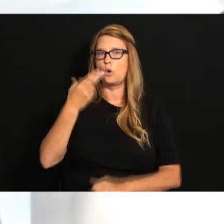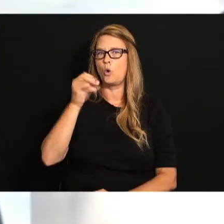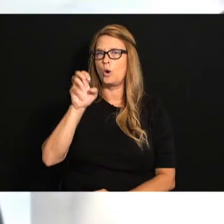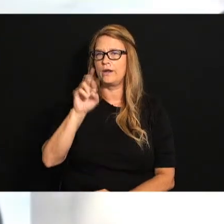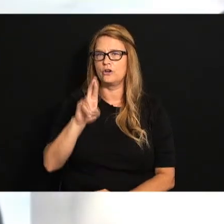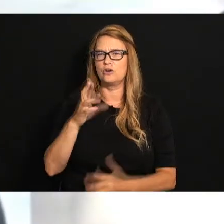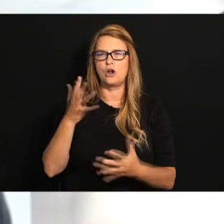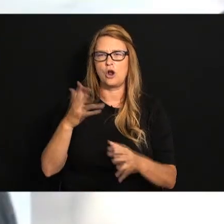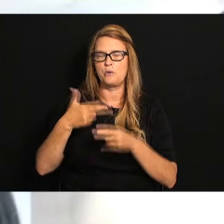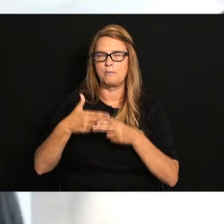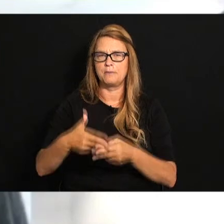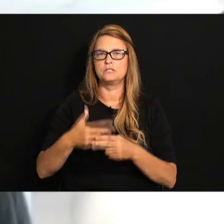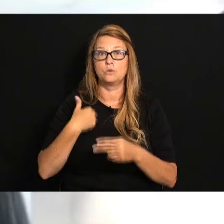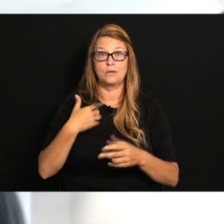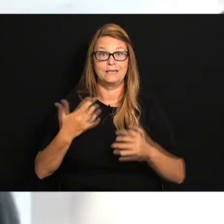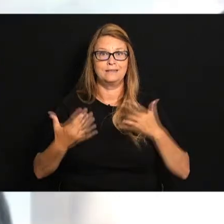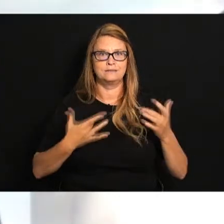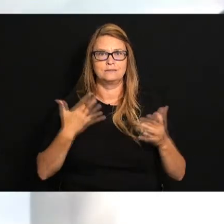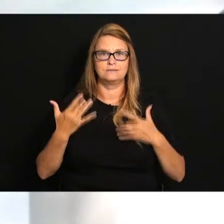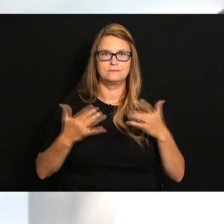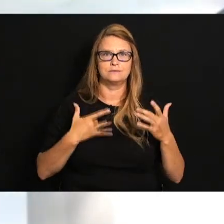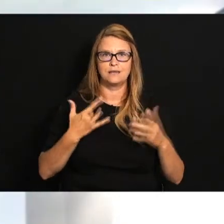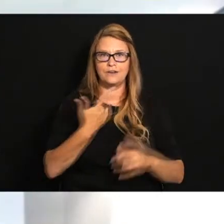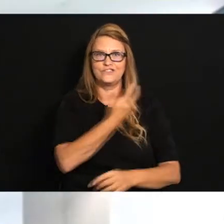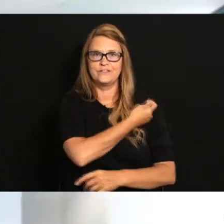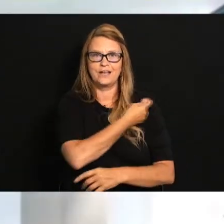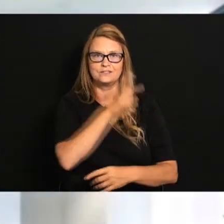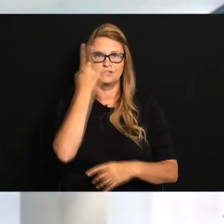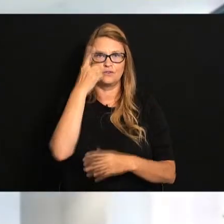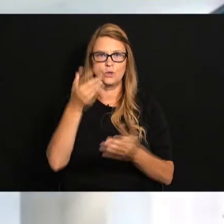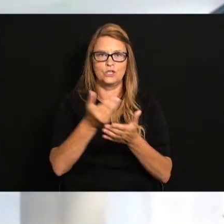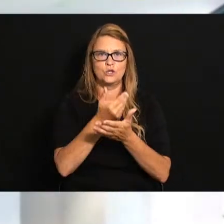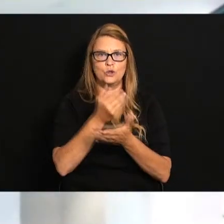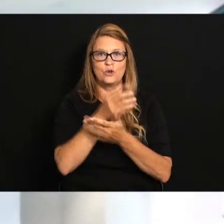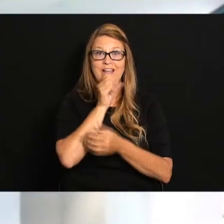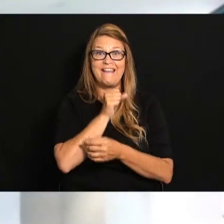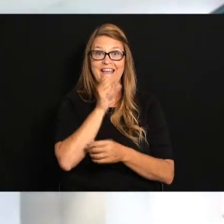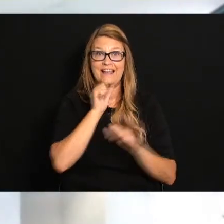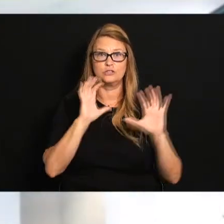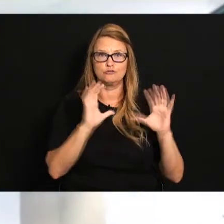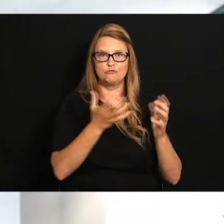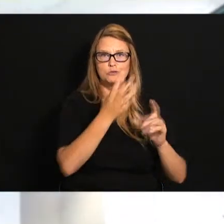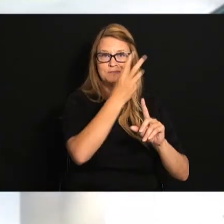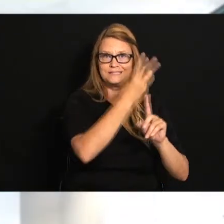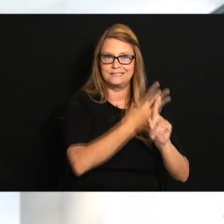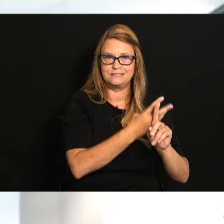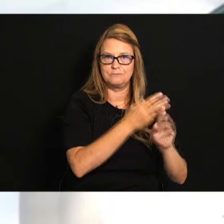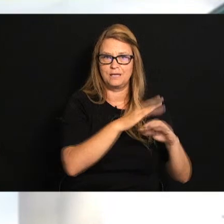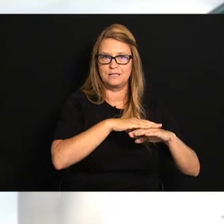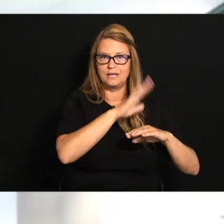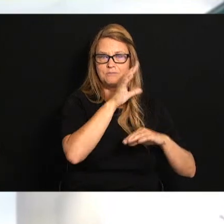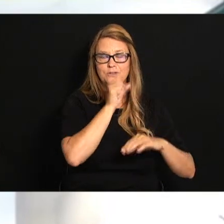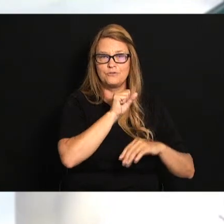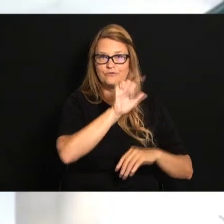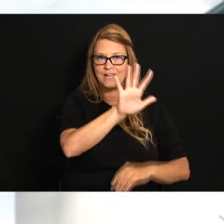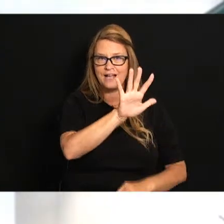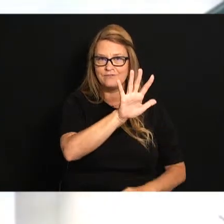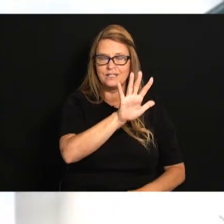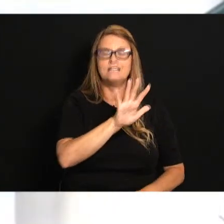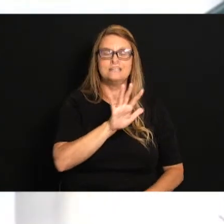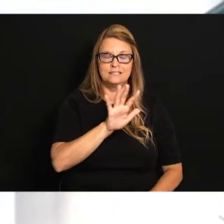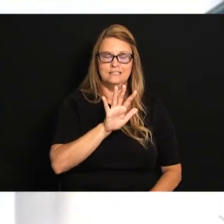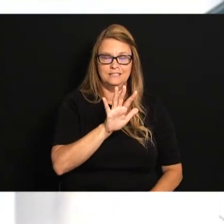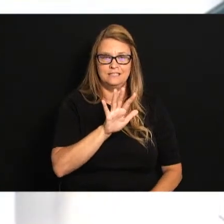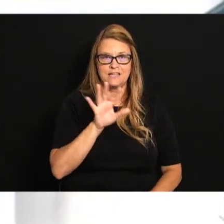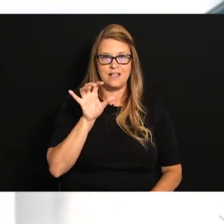we are excited about the COVID vaccines for the new age group. Those are 6 months through 5 years old, as mentioned.